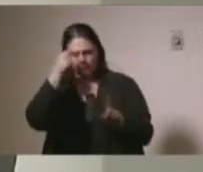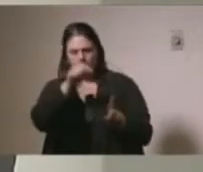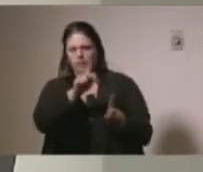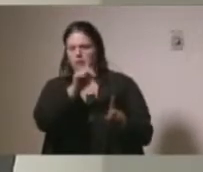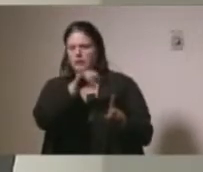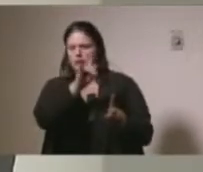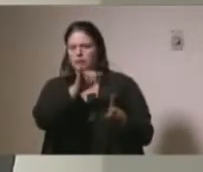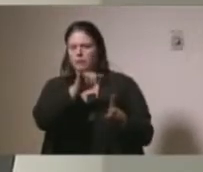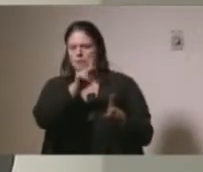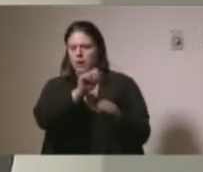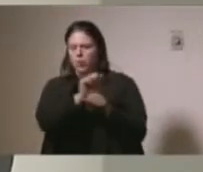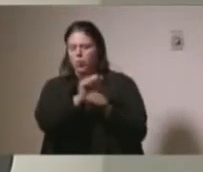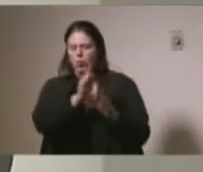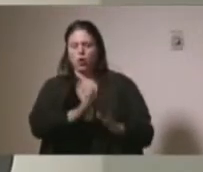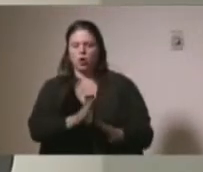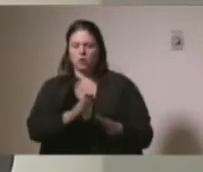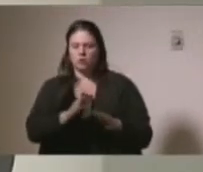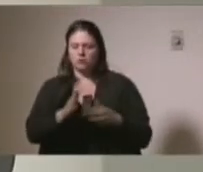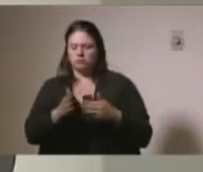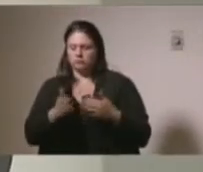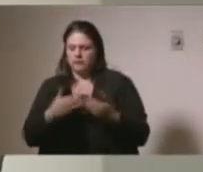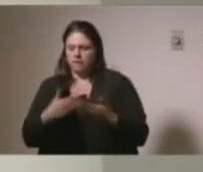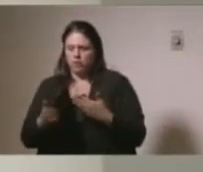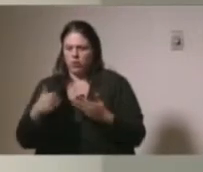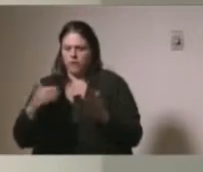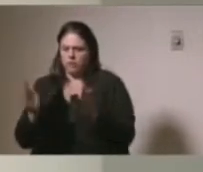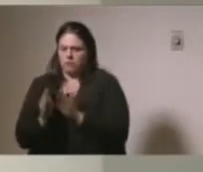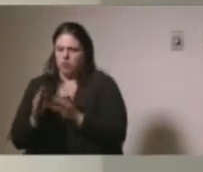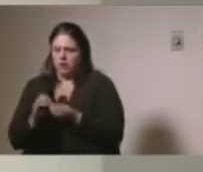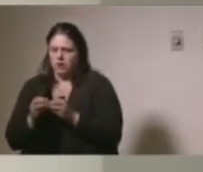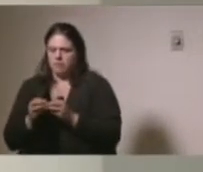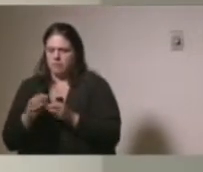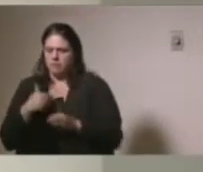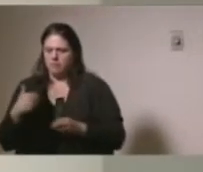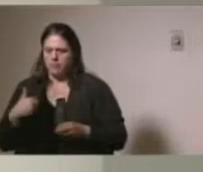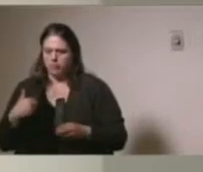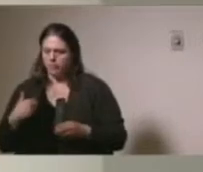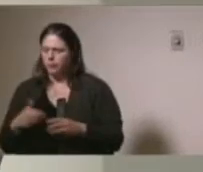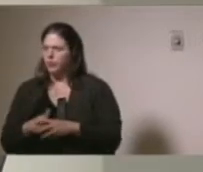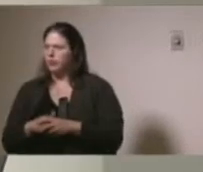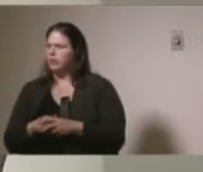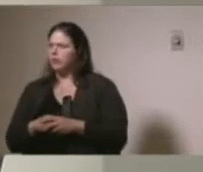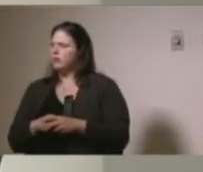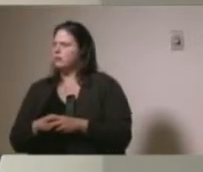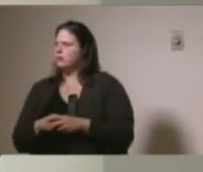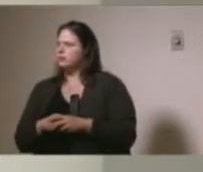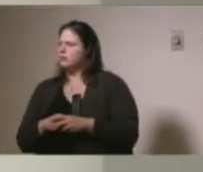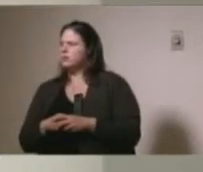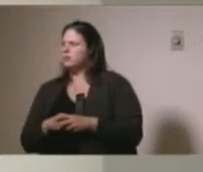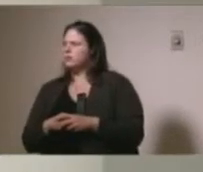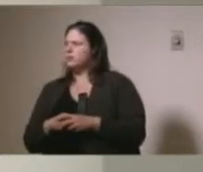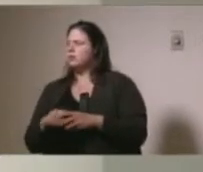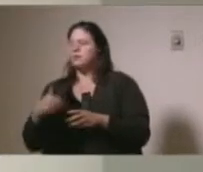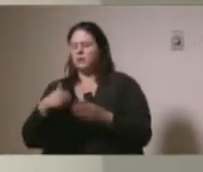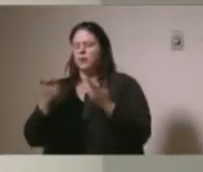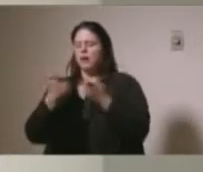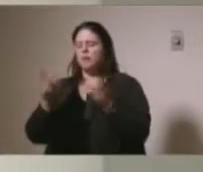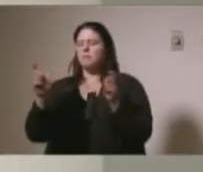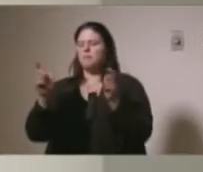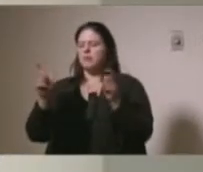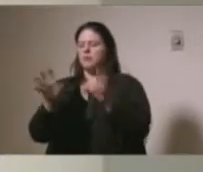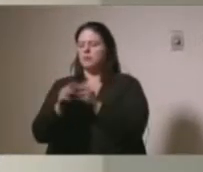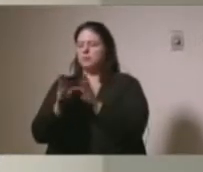To a certain degree, this environment was created by having a discussion with a wider union movement